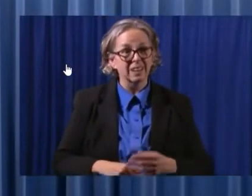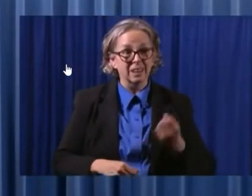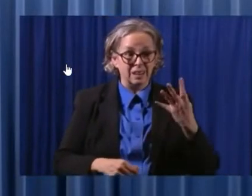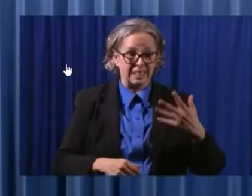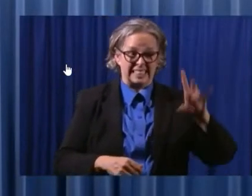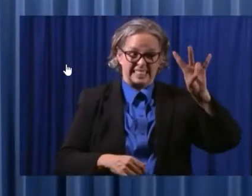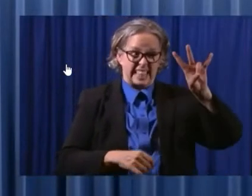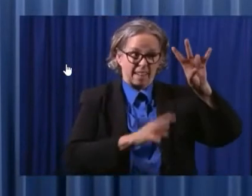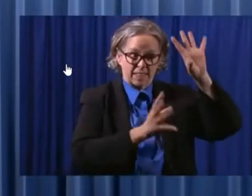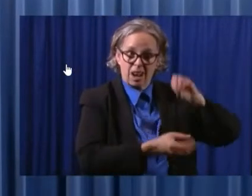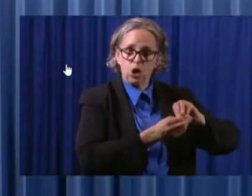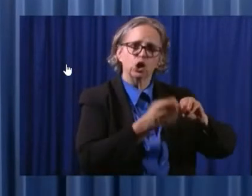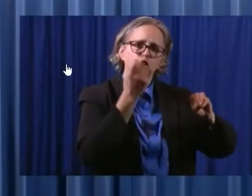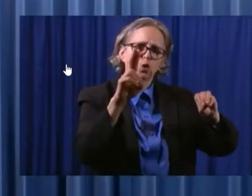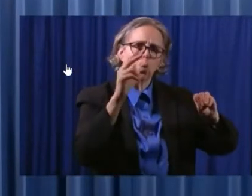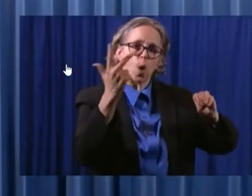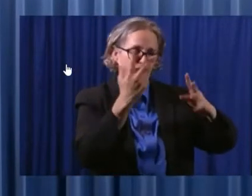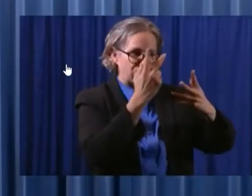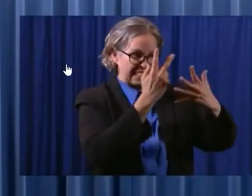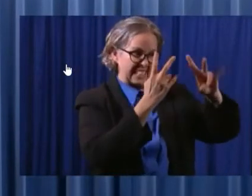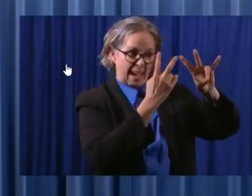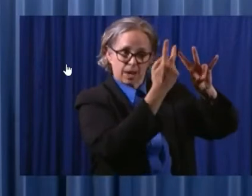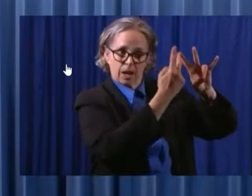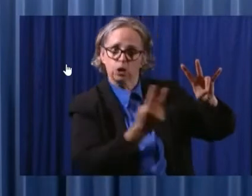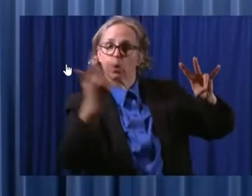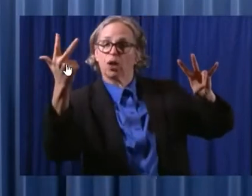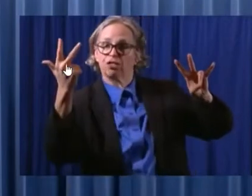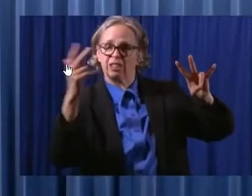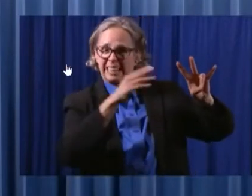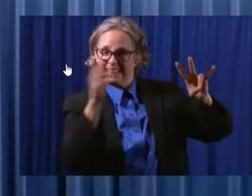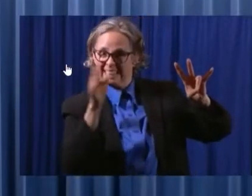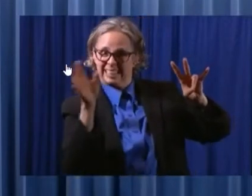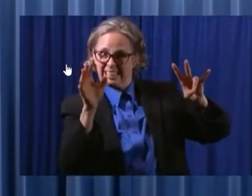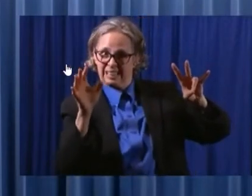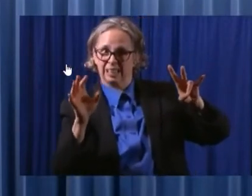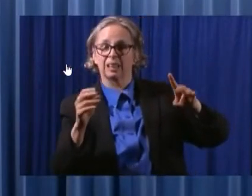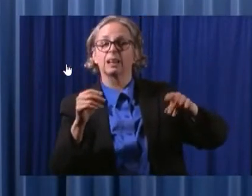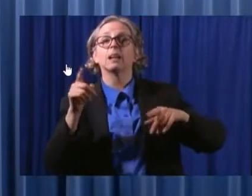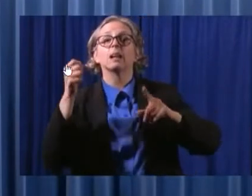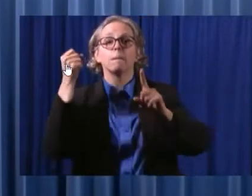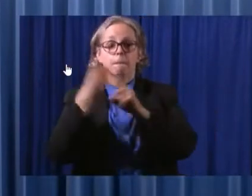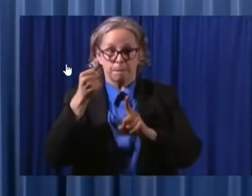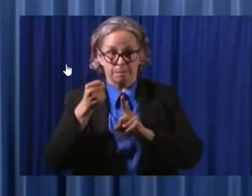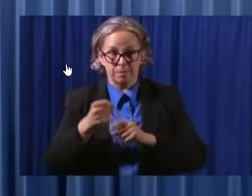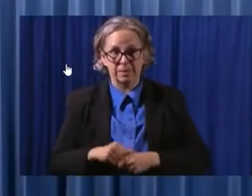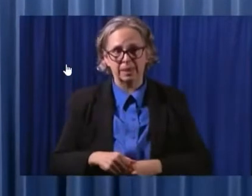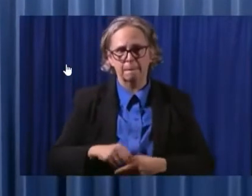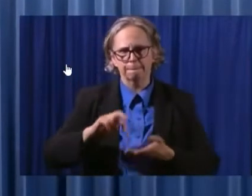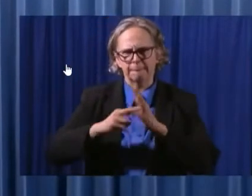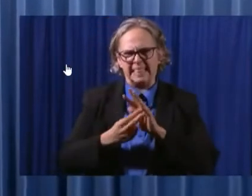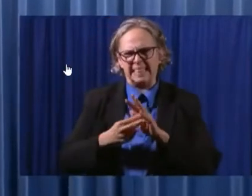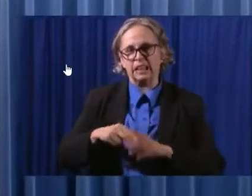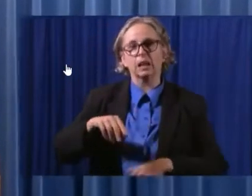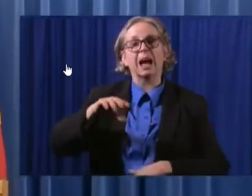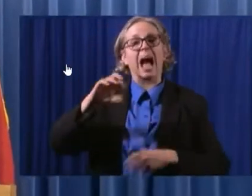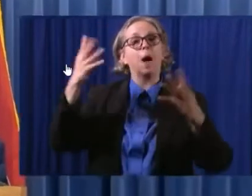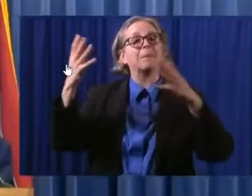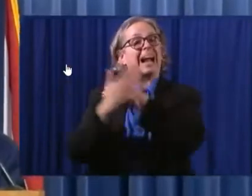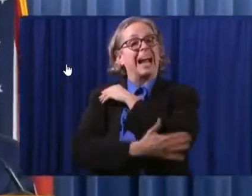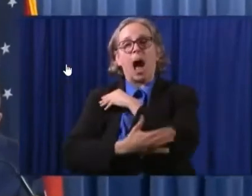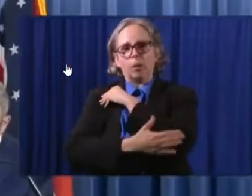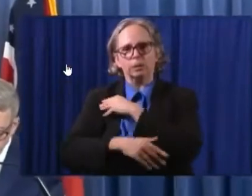and there is increased risk of exposure and spread. We have 28 counties now in this category. These counties are